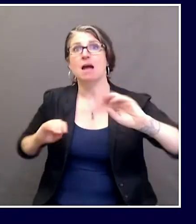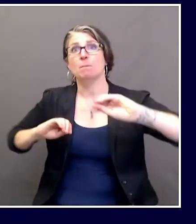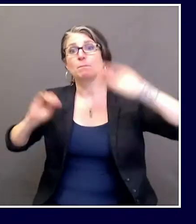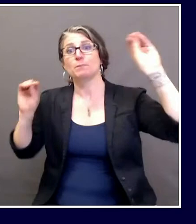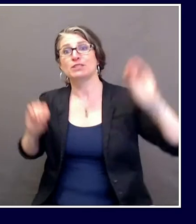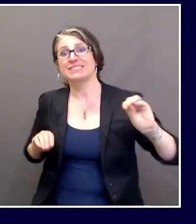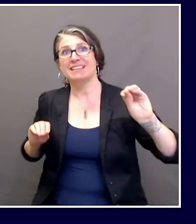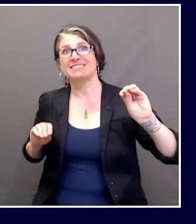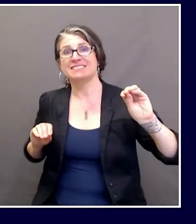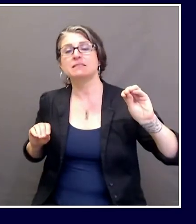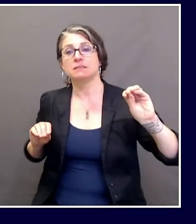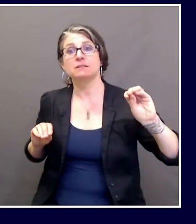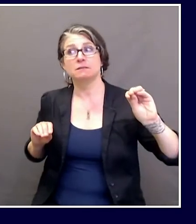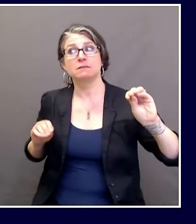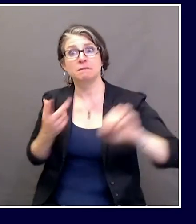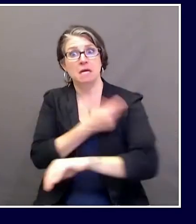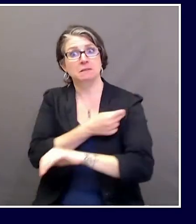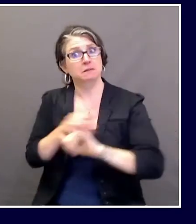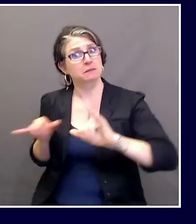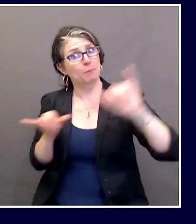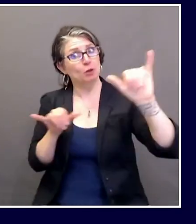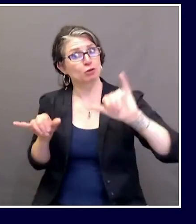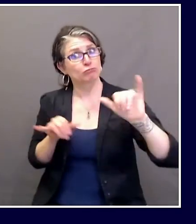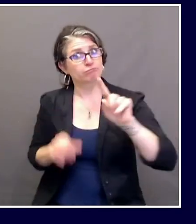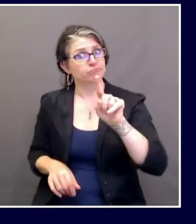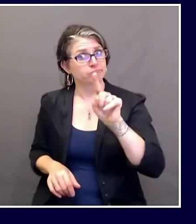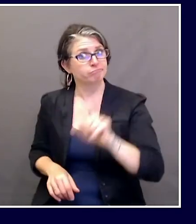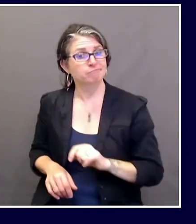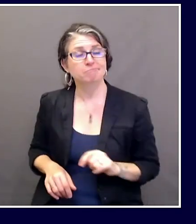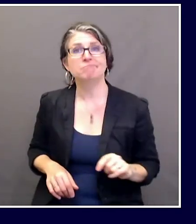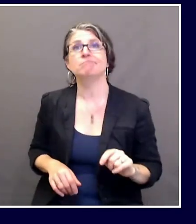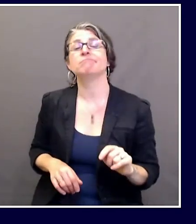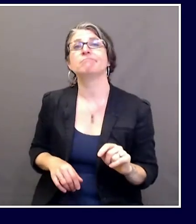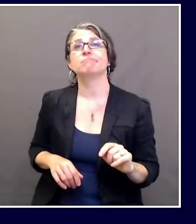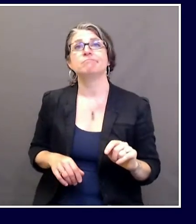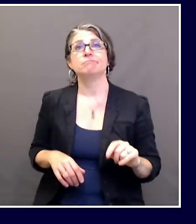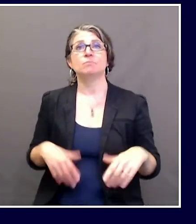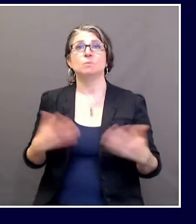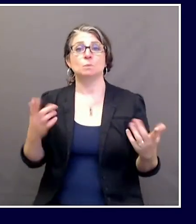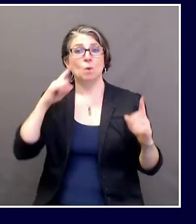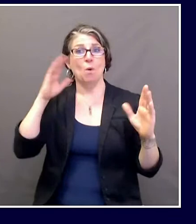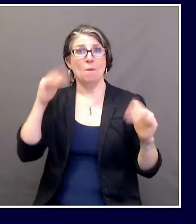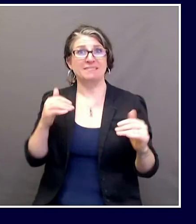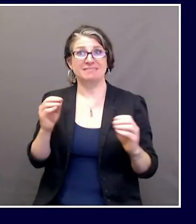increases, hospitalizations fall, and with that, things like death as well.